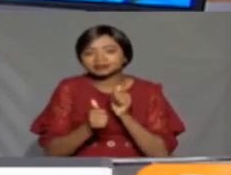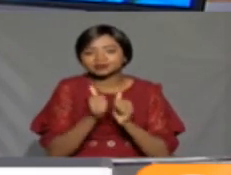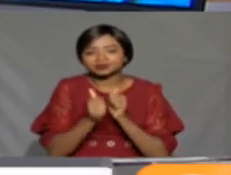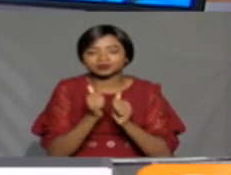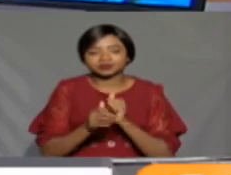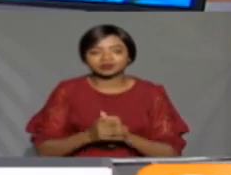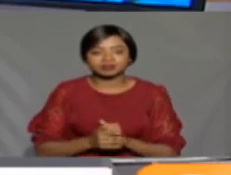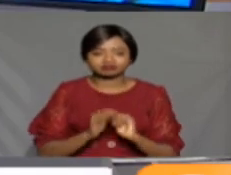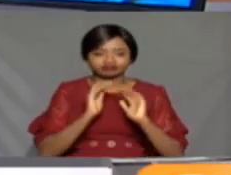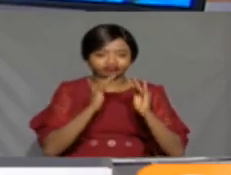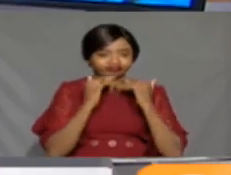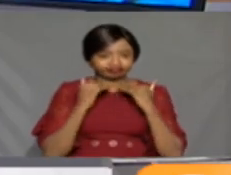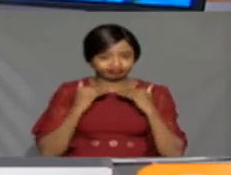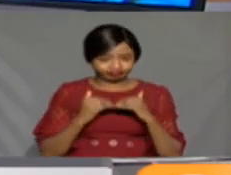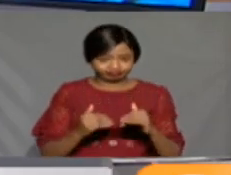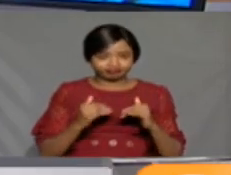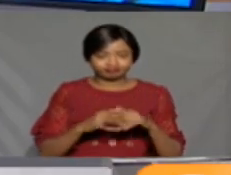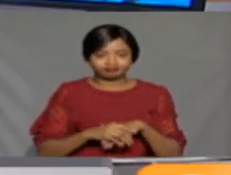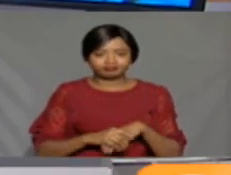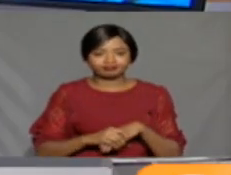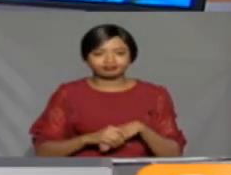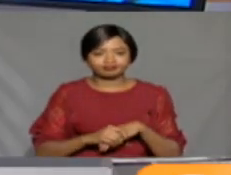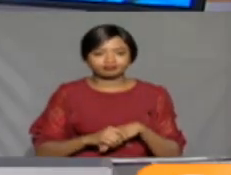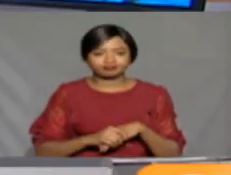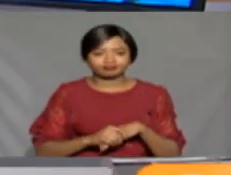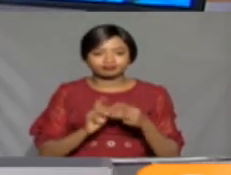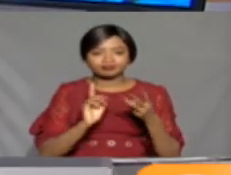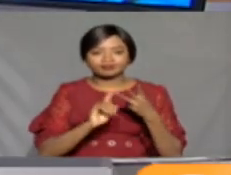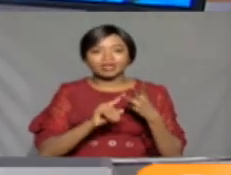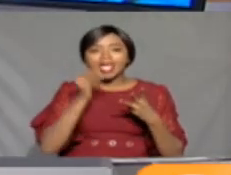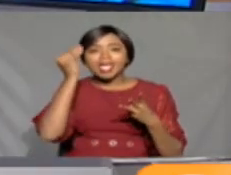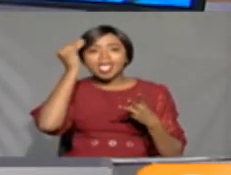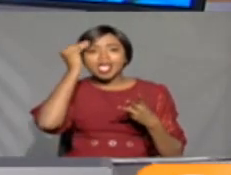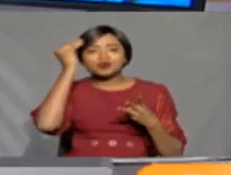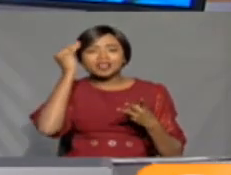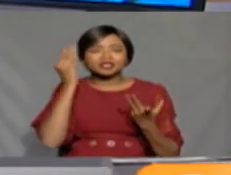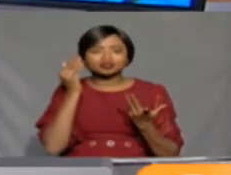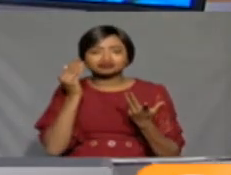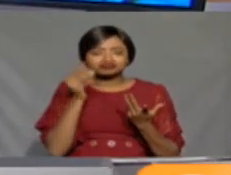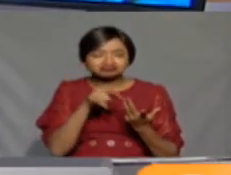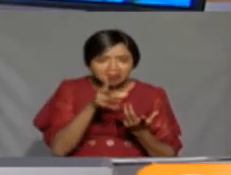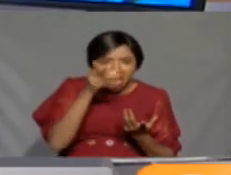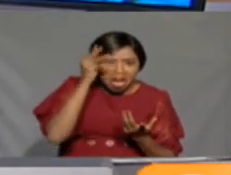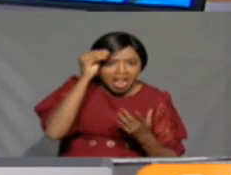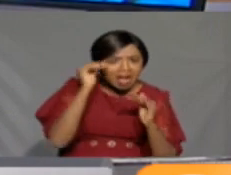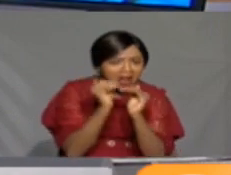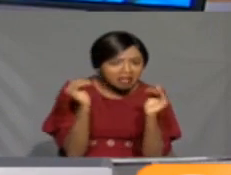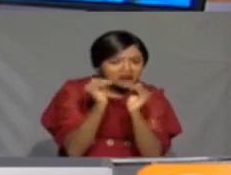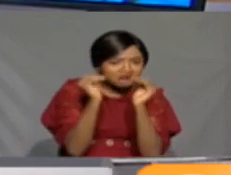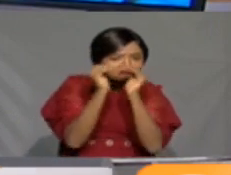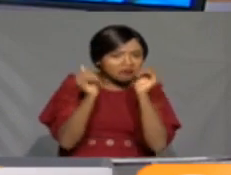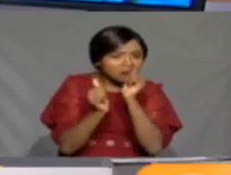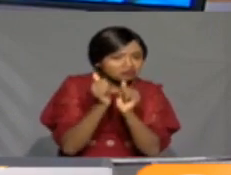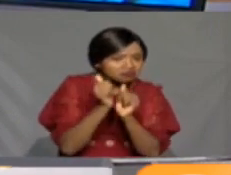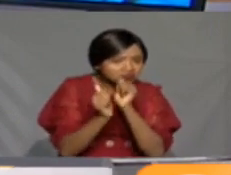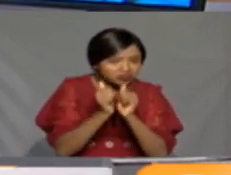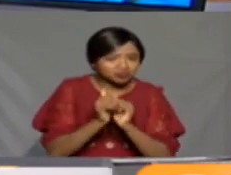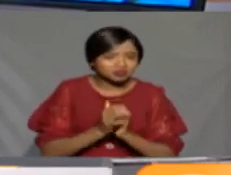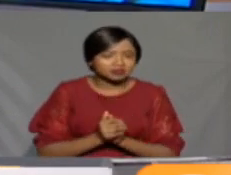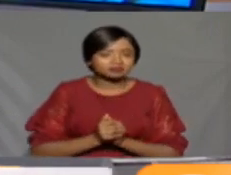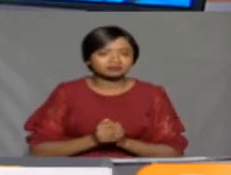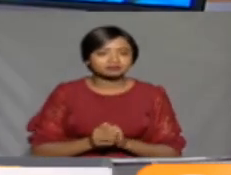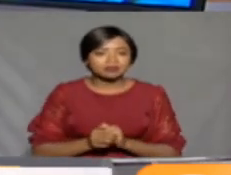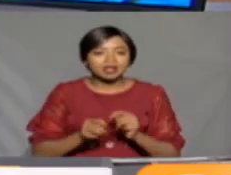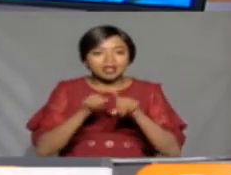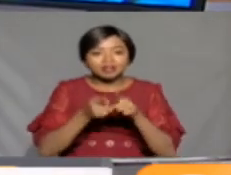is that? So these questions will also be on that questionnaire. Education. What are the levels of education attained by members of that